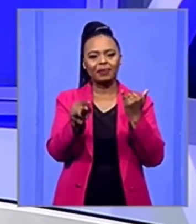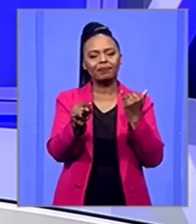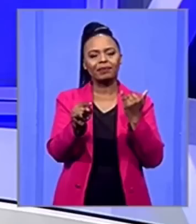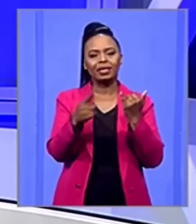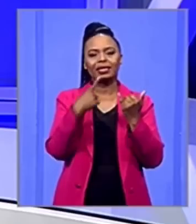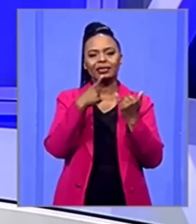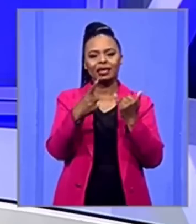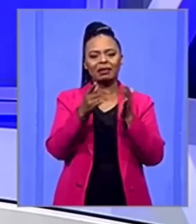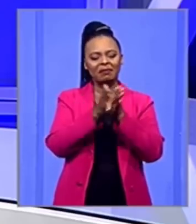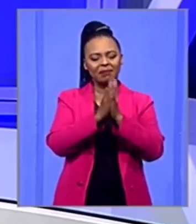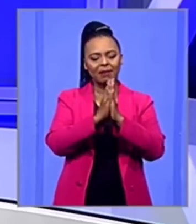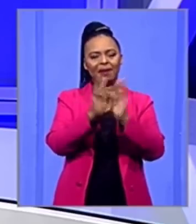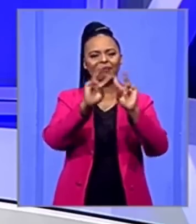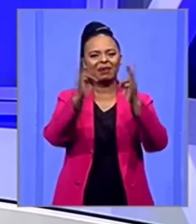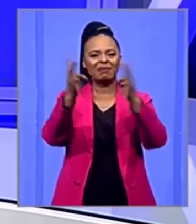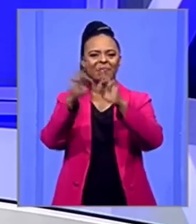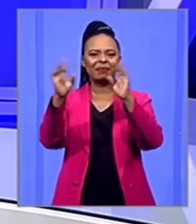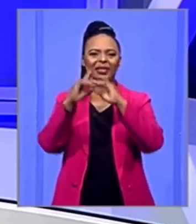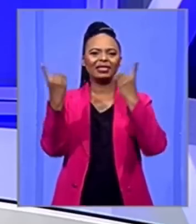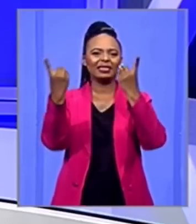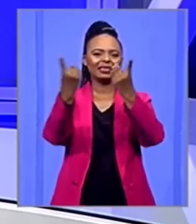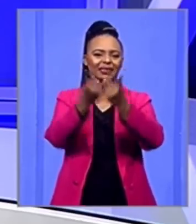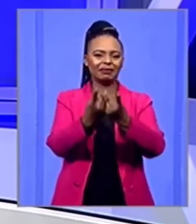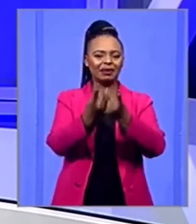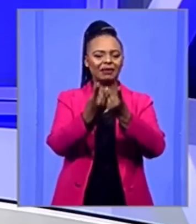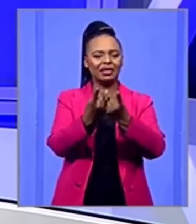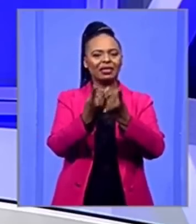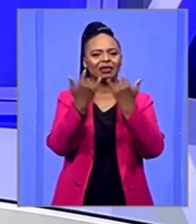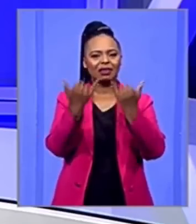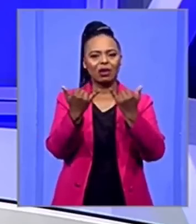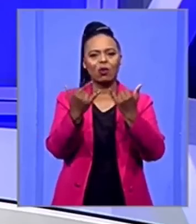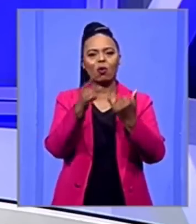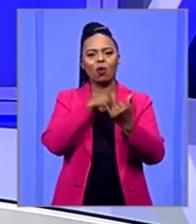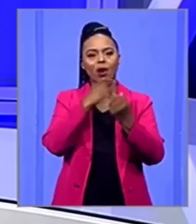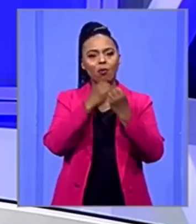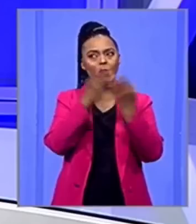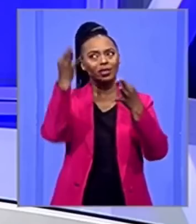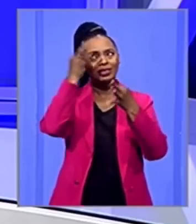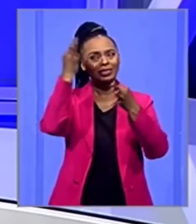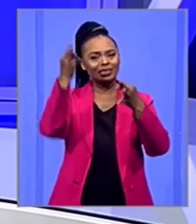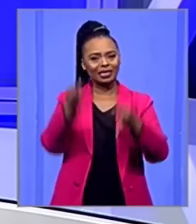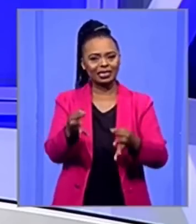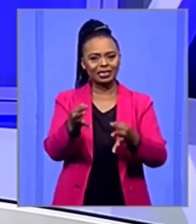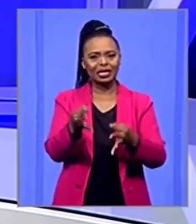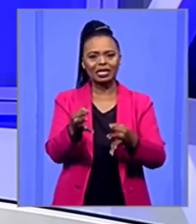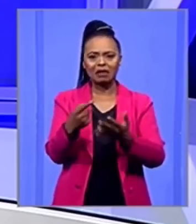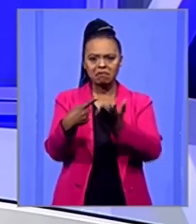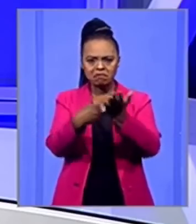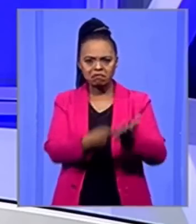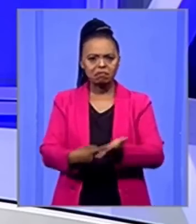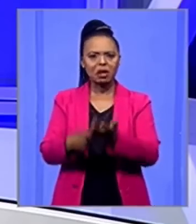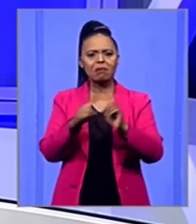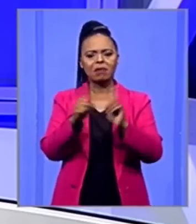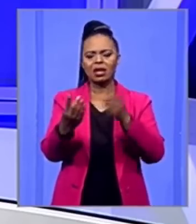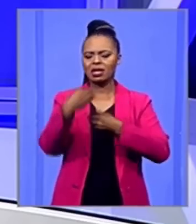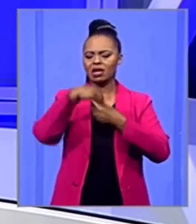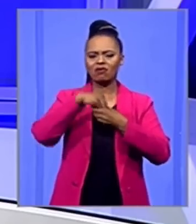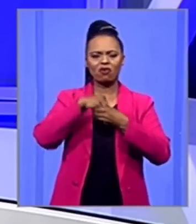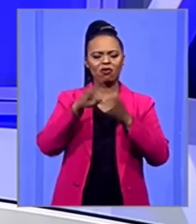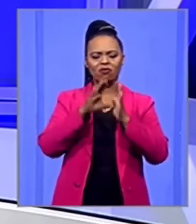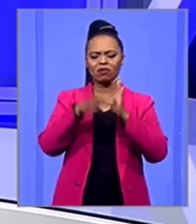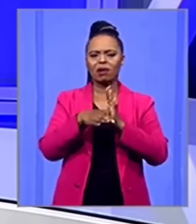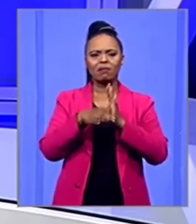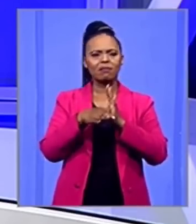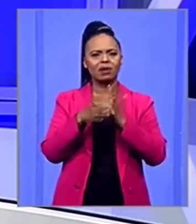dikgoro tše fapafapanego tša mmušo. Ba re dipheto tše dintšhi tše bohlokwa di tšewa ka ntle le go boledišana le